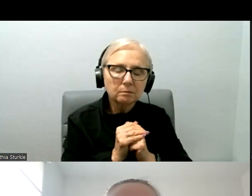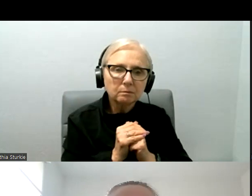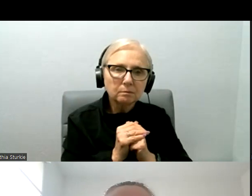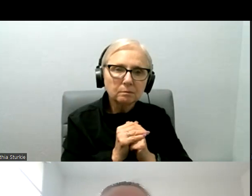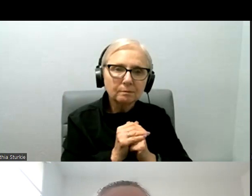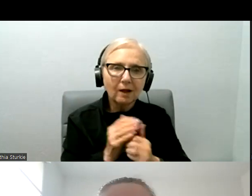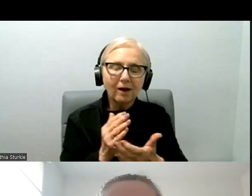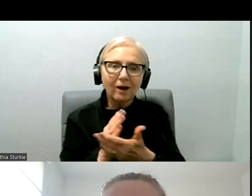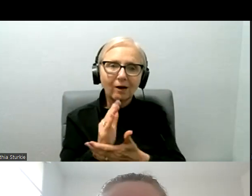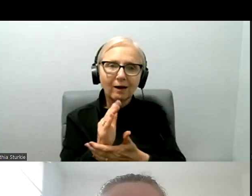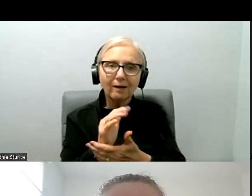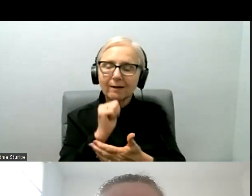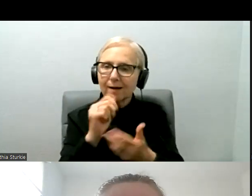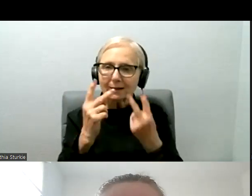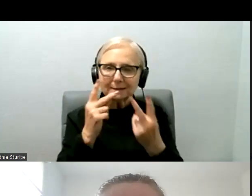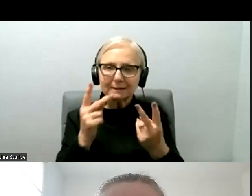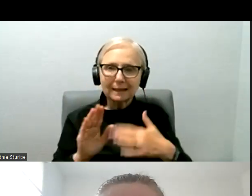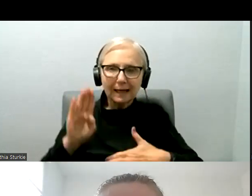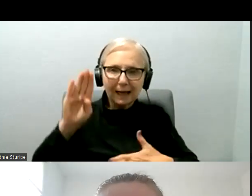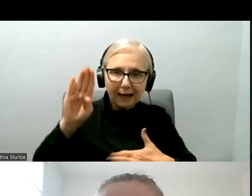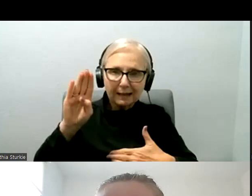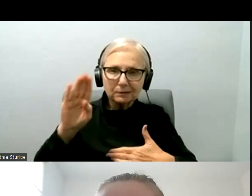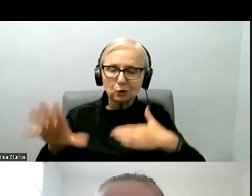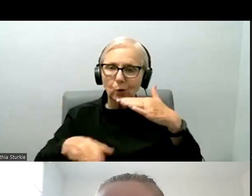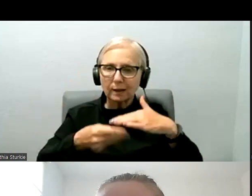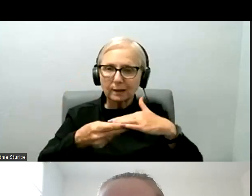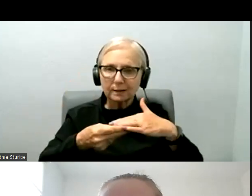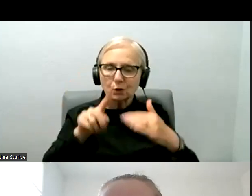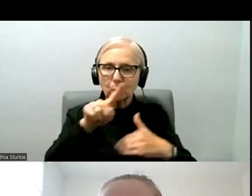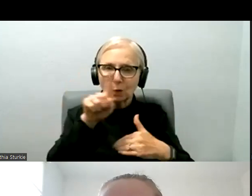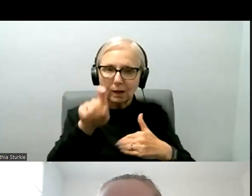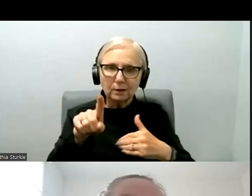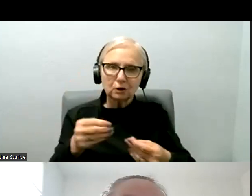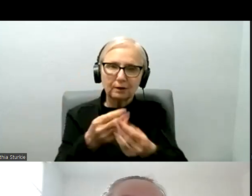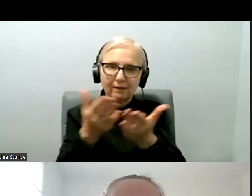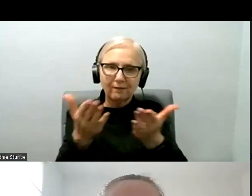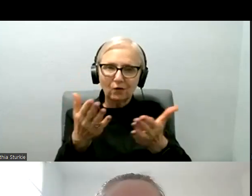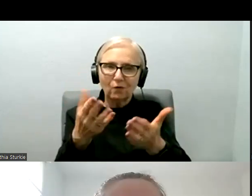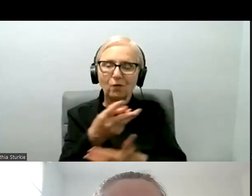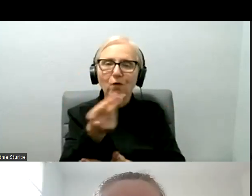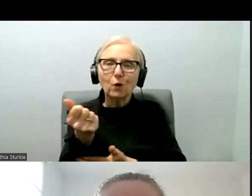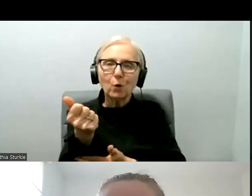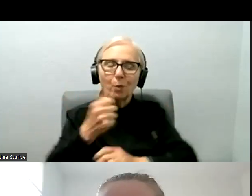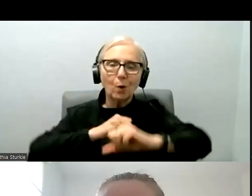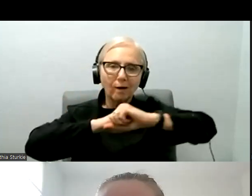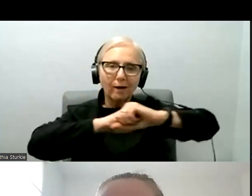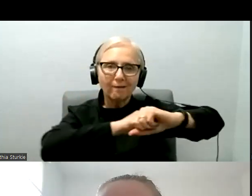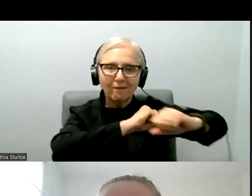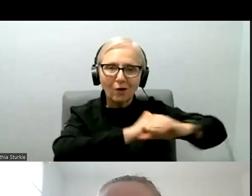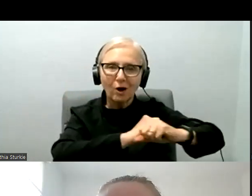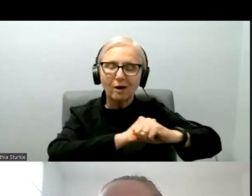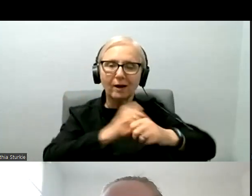All right, not seeing any hands or any additional questions. I'll start giving a few more plugs for upcoming